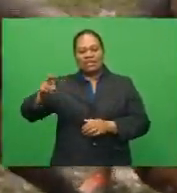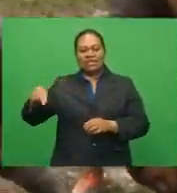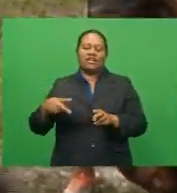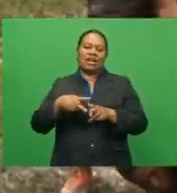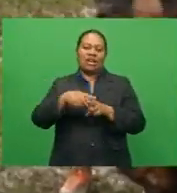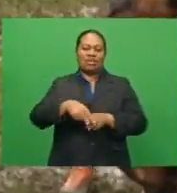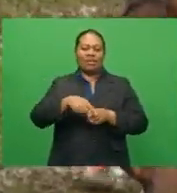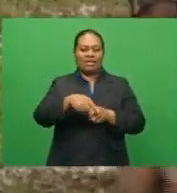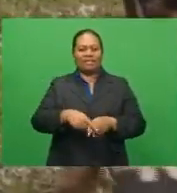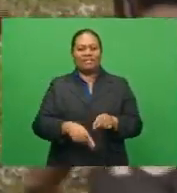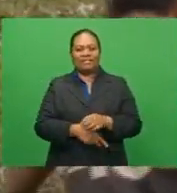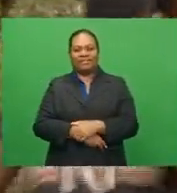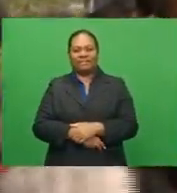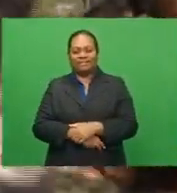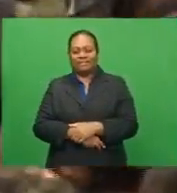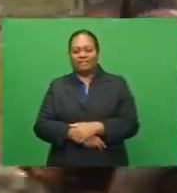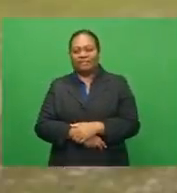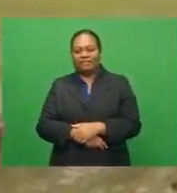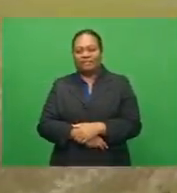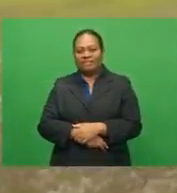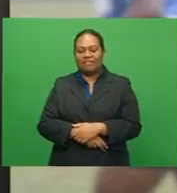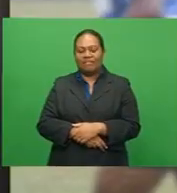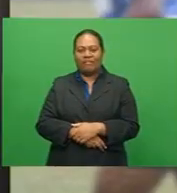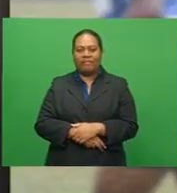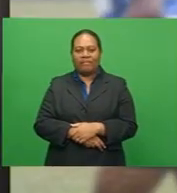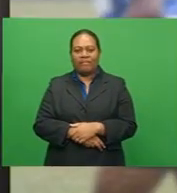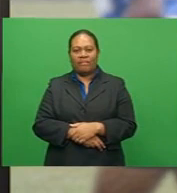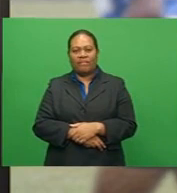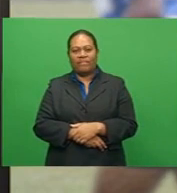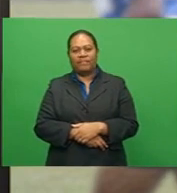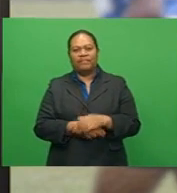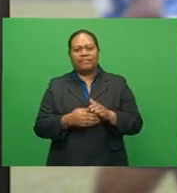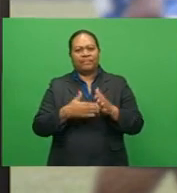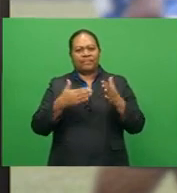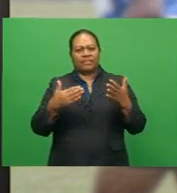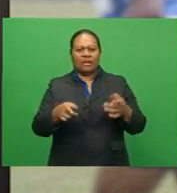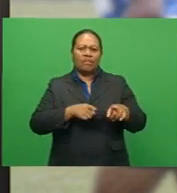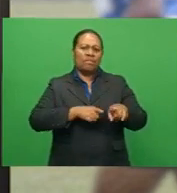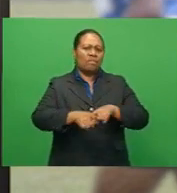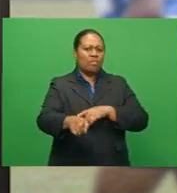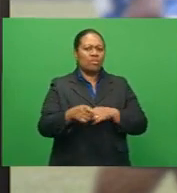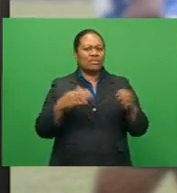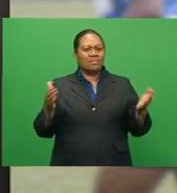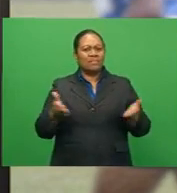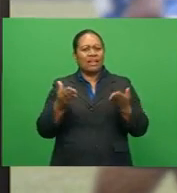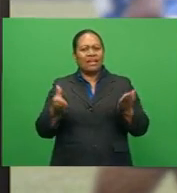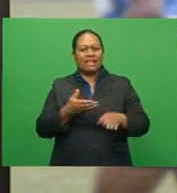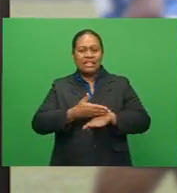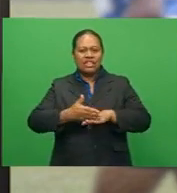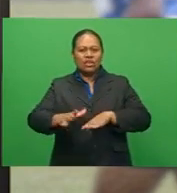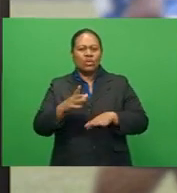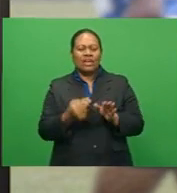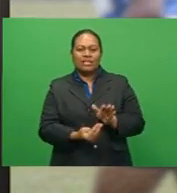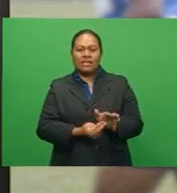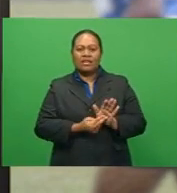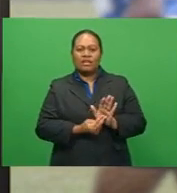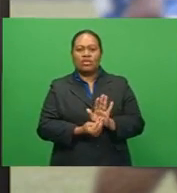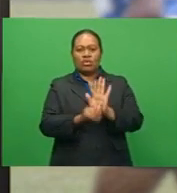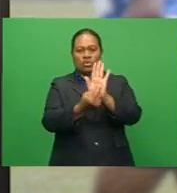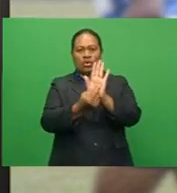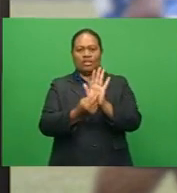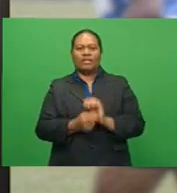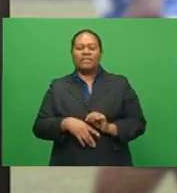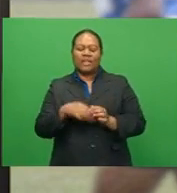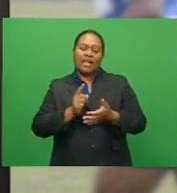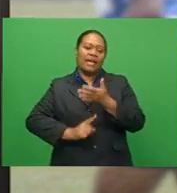Nosori. Aquila Dama, FBC Sports. Promising new players were identified at the Northern Tens competition in Lambasa's